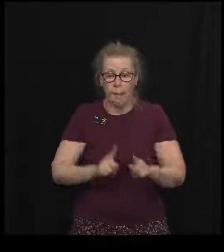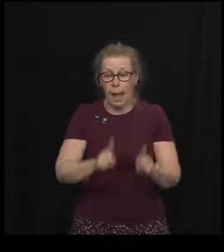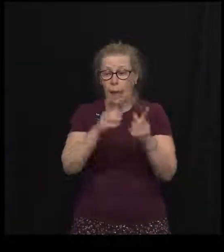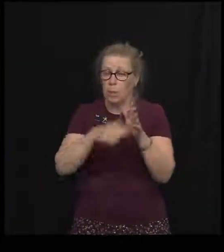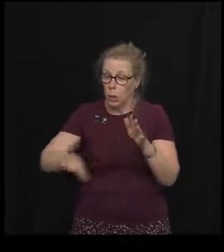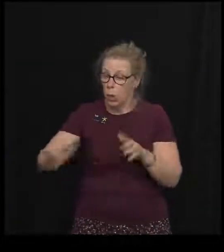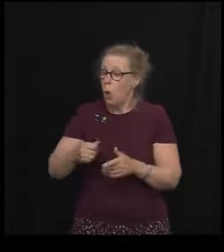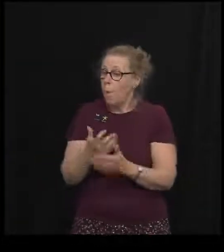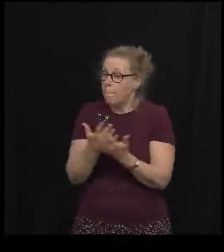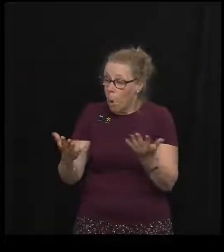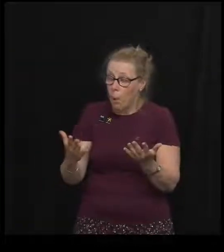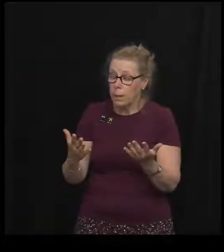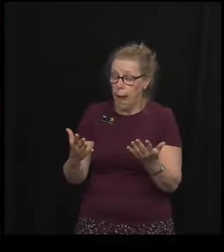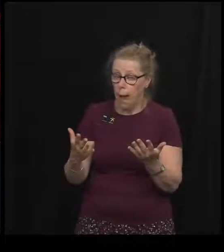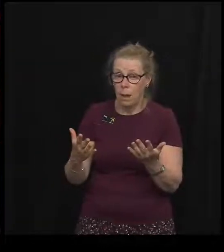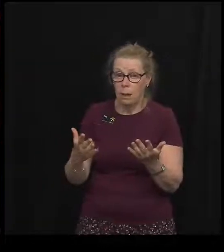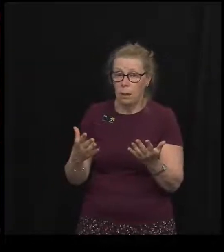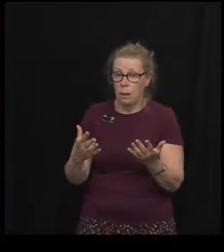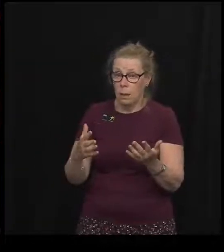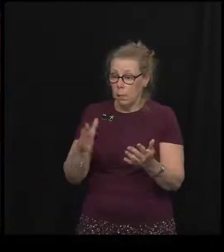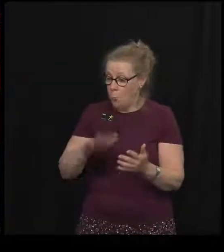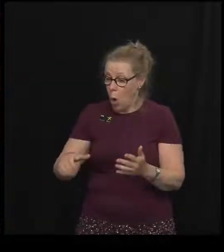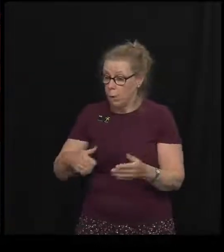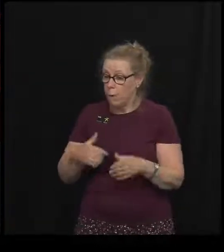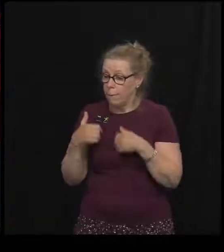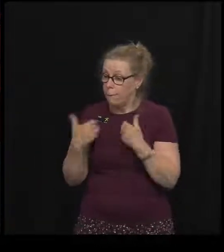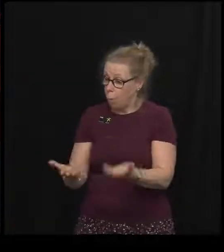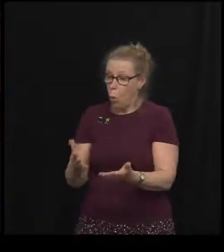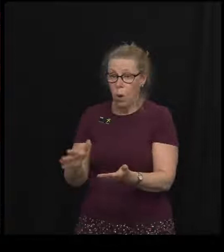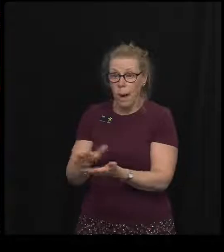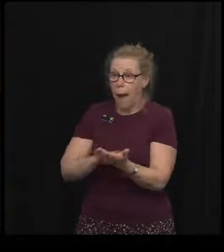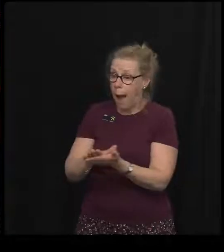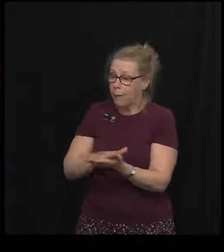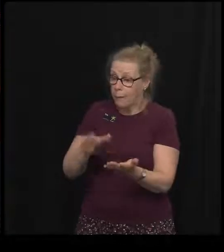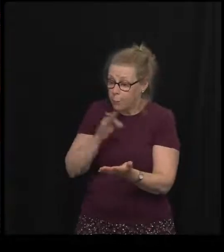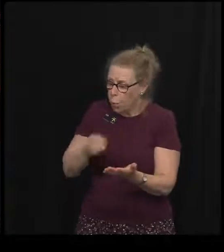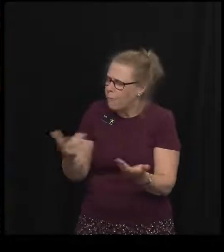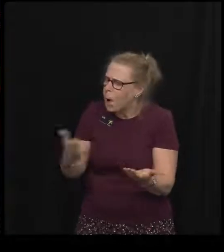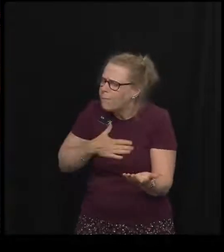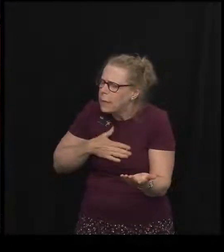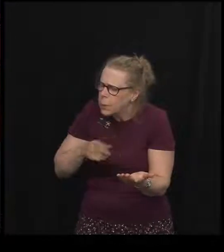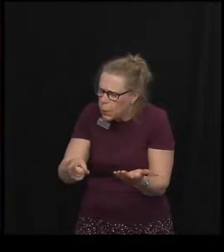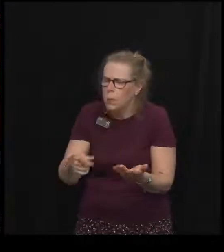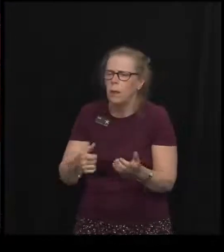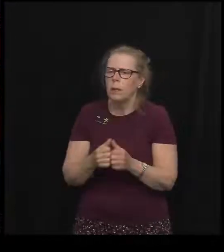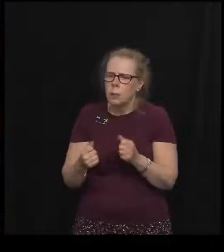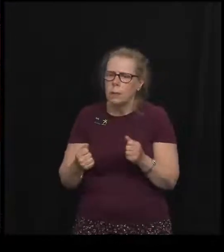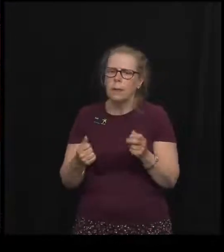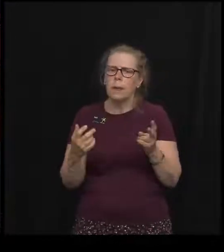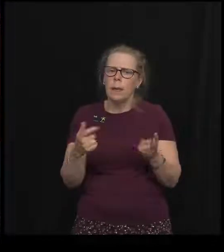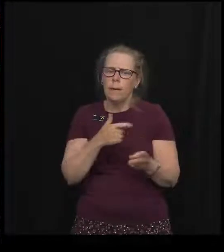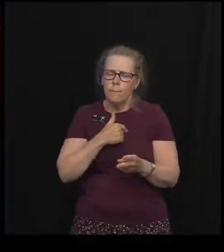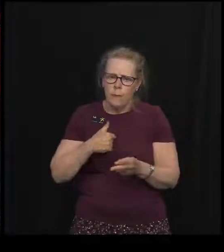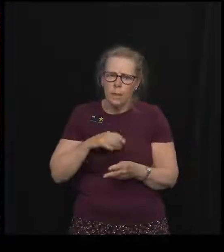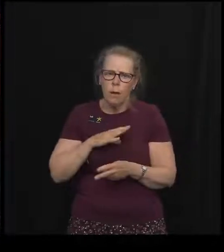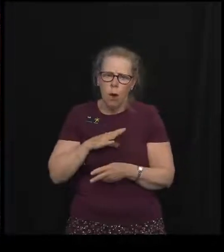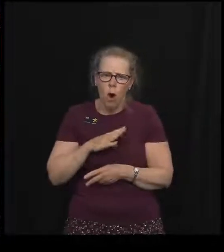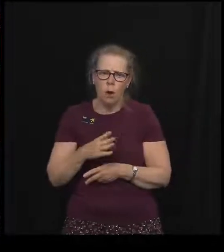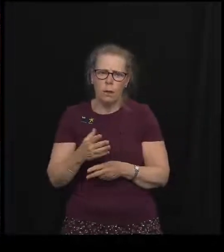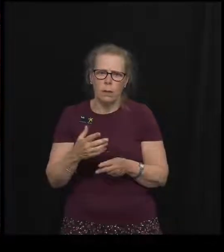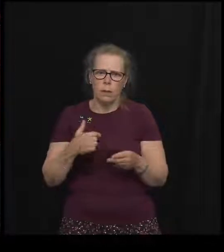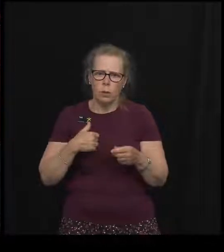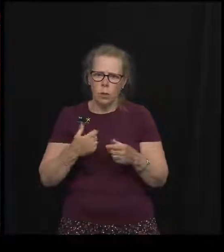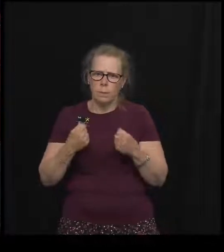never be asked for their voice. So I do like very much what UNICEF is doing with U-Reporters, which is an app. They